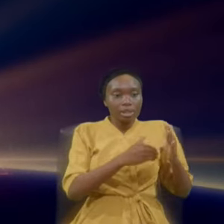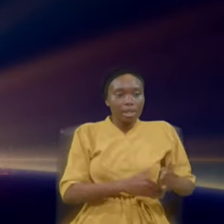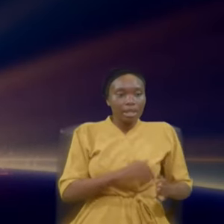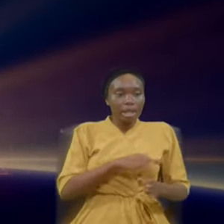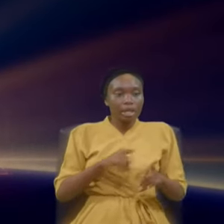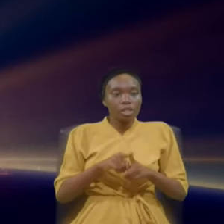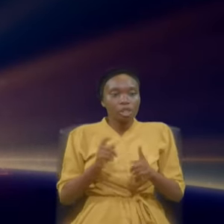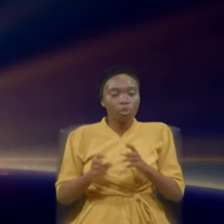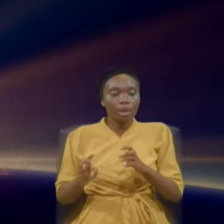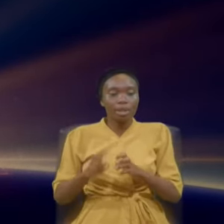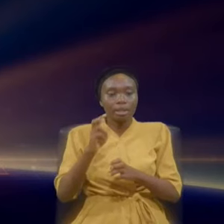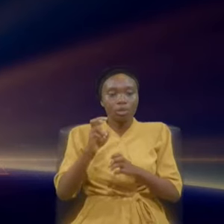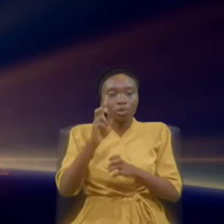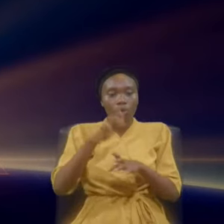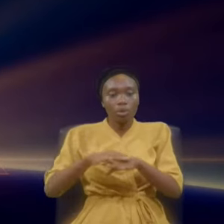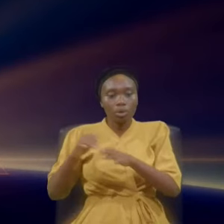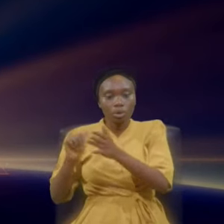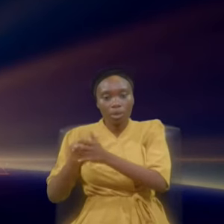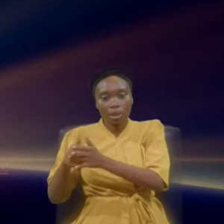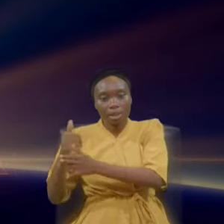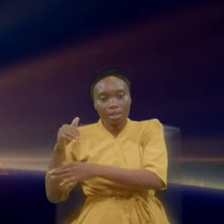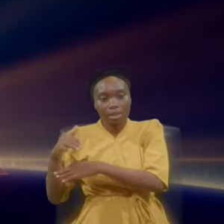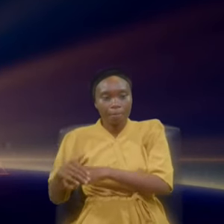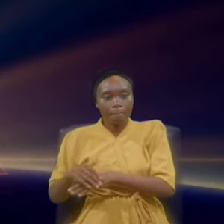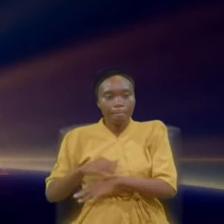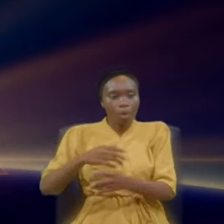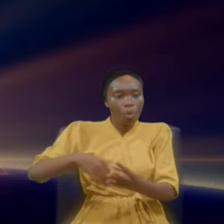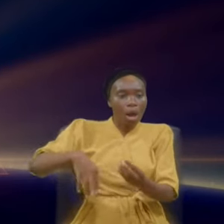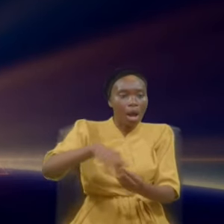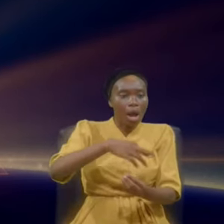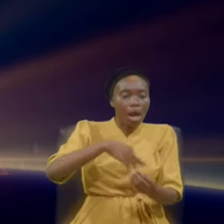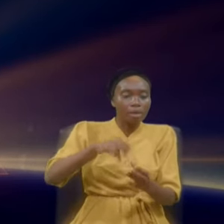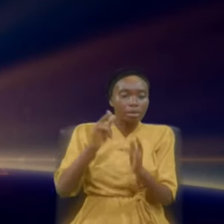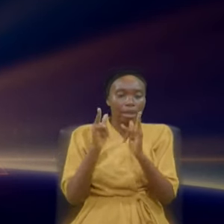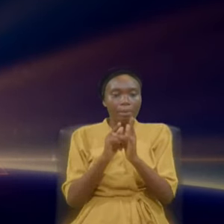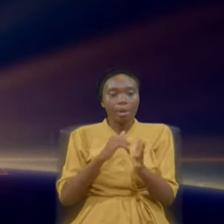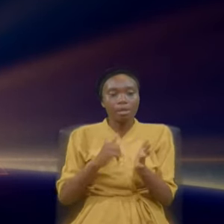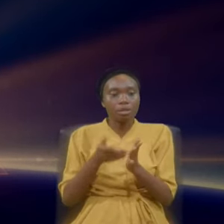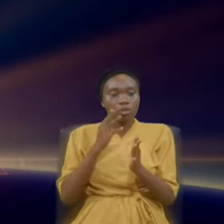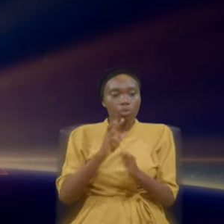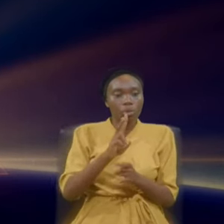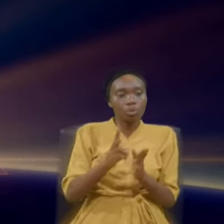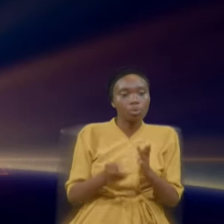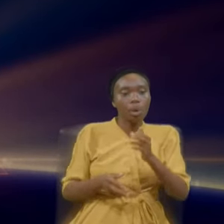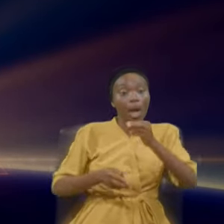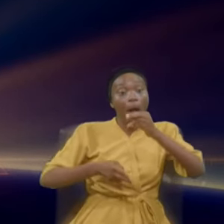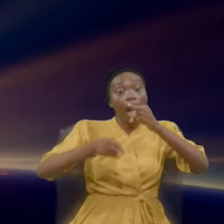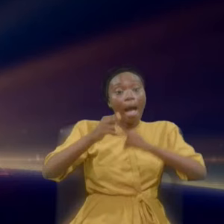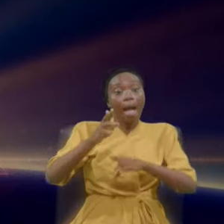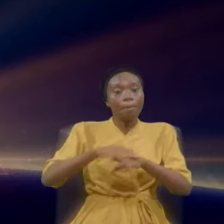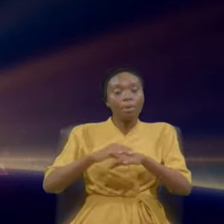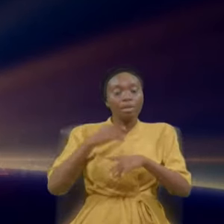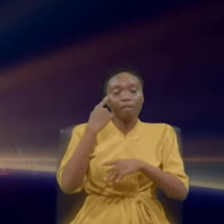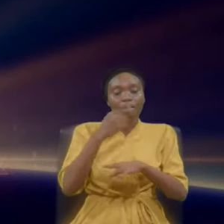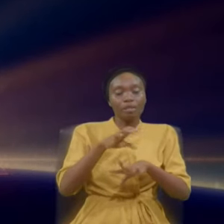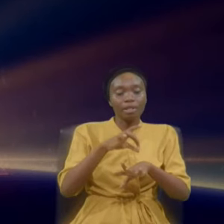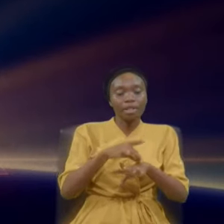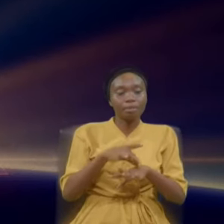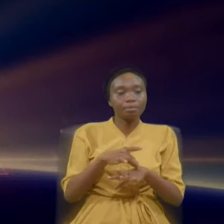and as it were a day's journey on the other side, round about the camp, and as it were 2 cubits high upon the face of the